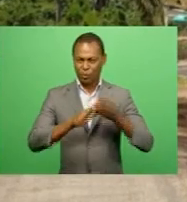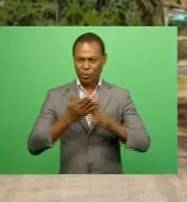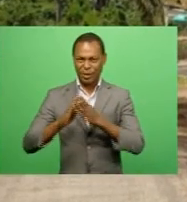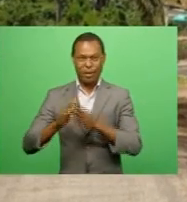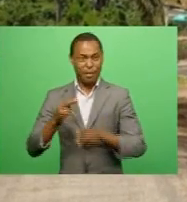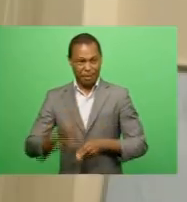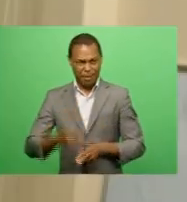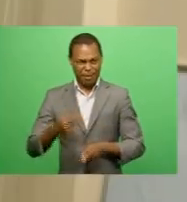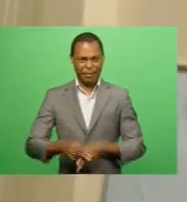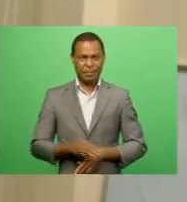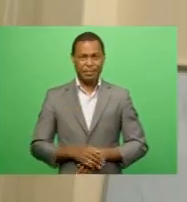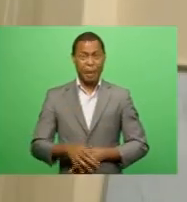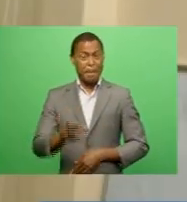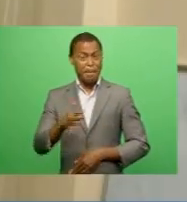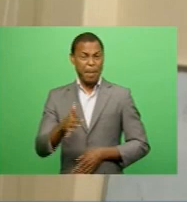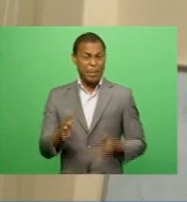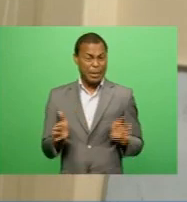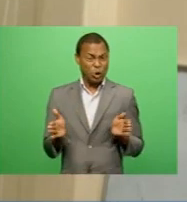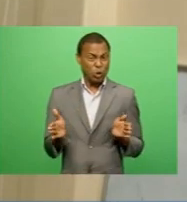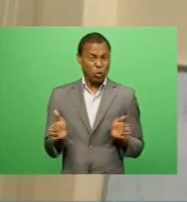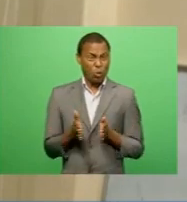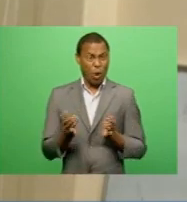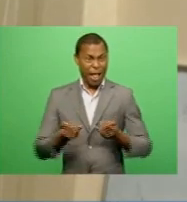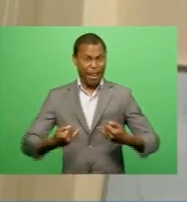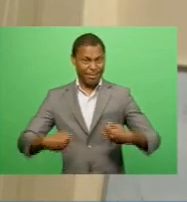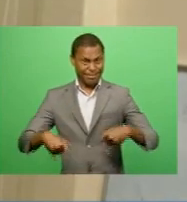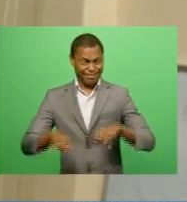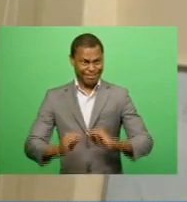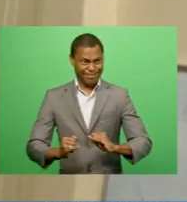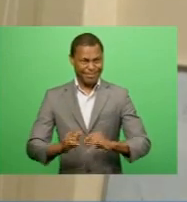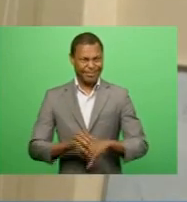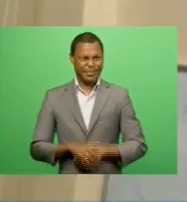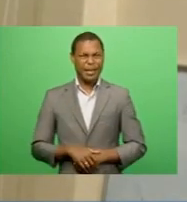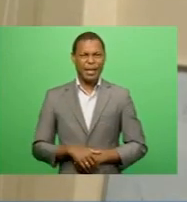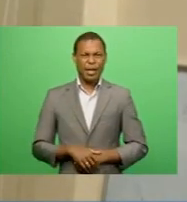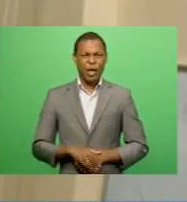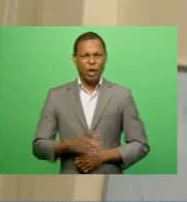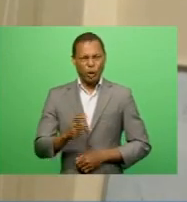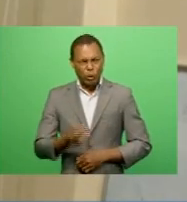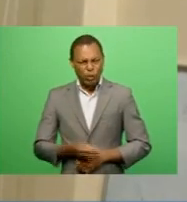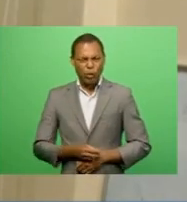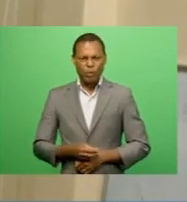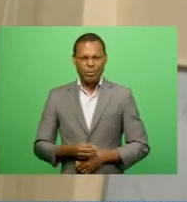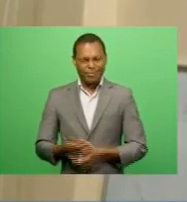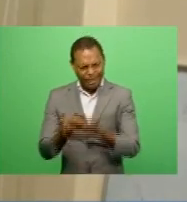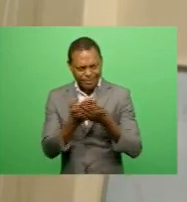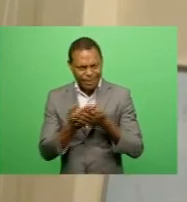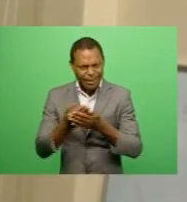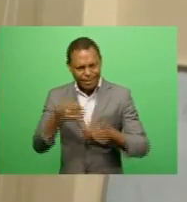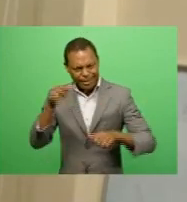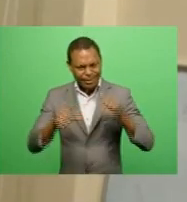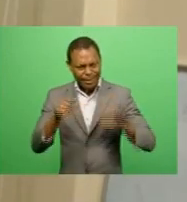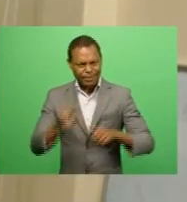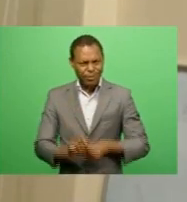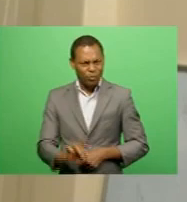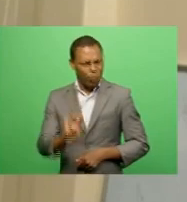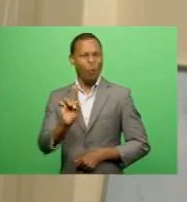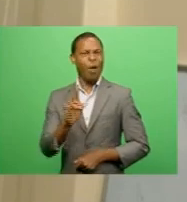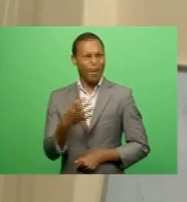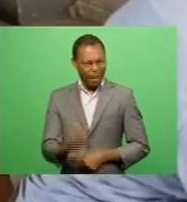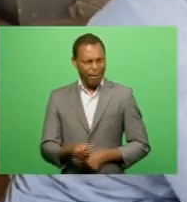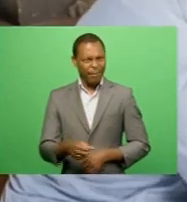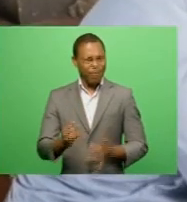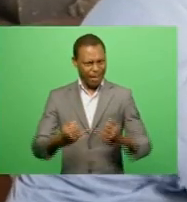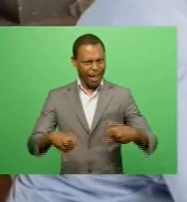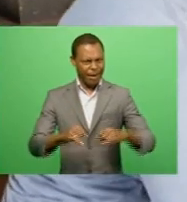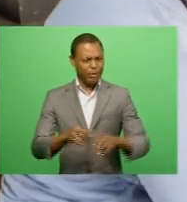small island, but it's hard to reach these villages. So we've done a feasibility study. We have found out what is available. The farmers